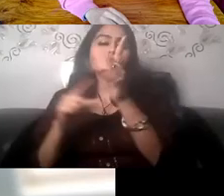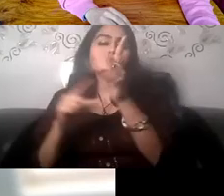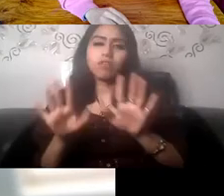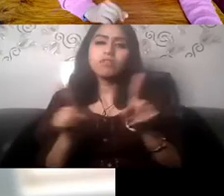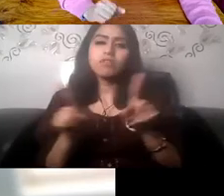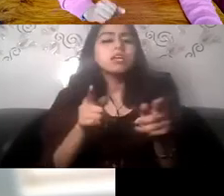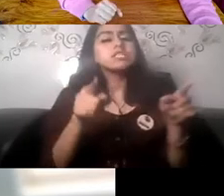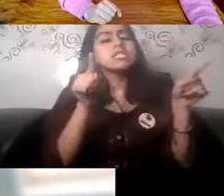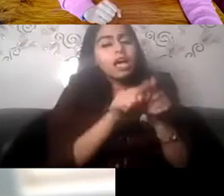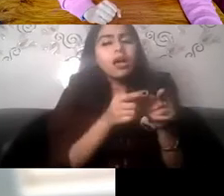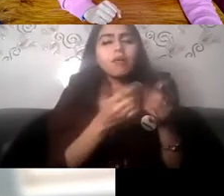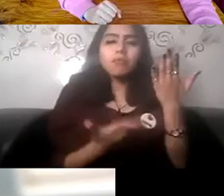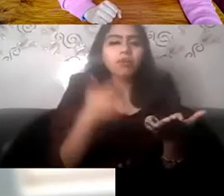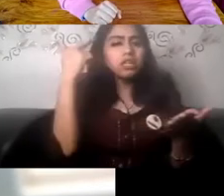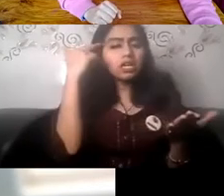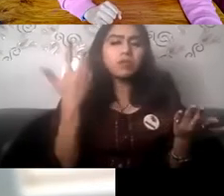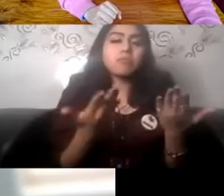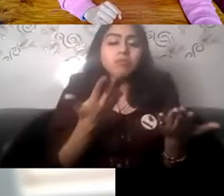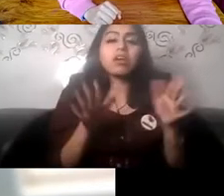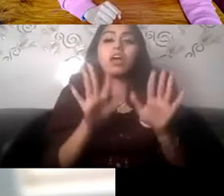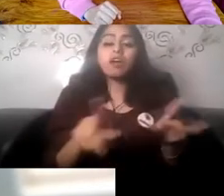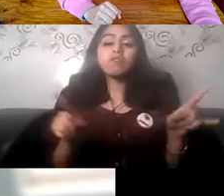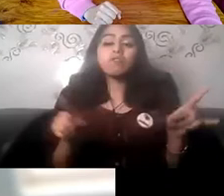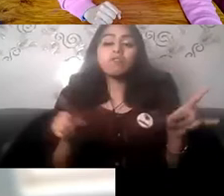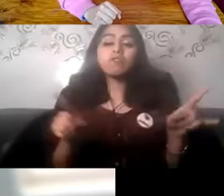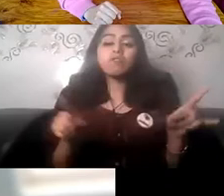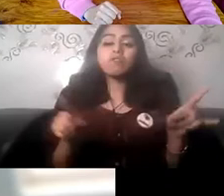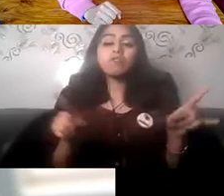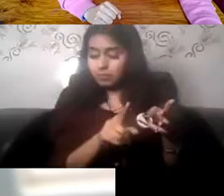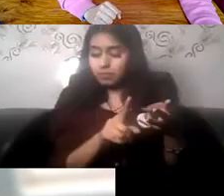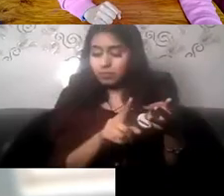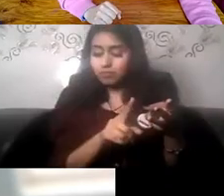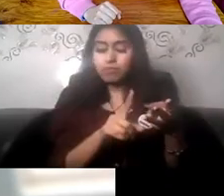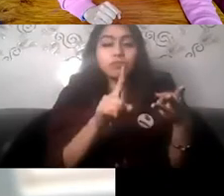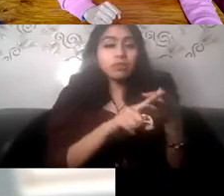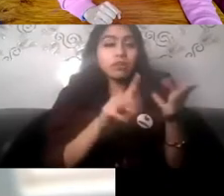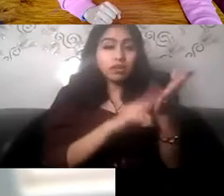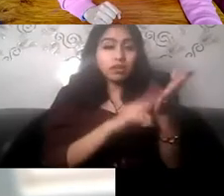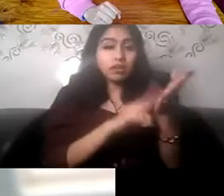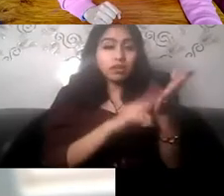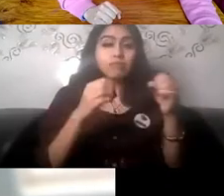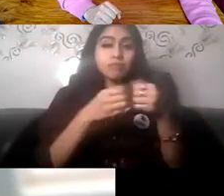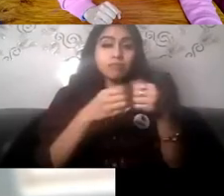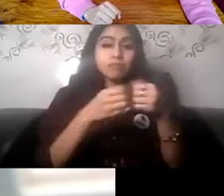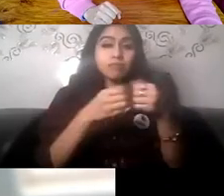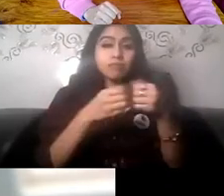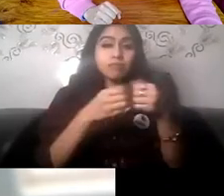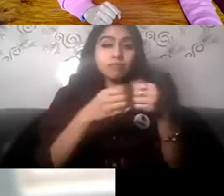think if we have enough ambassadors taking this, passionate about the cause,